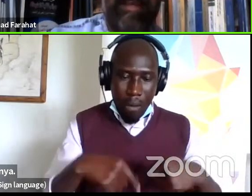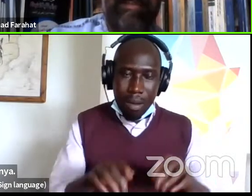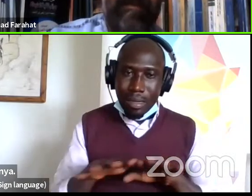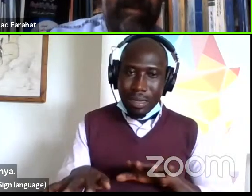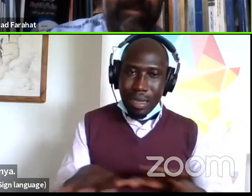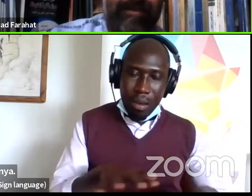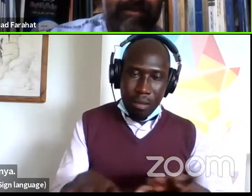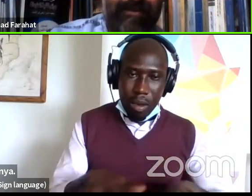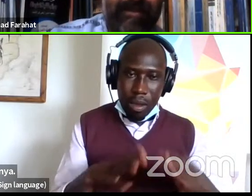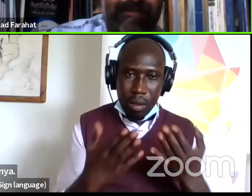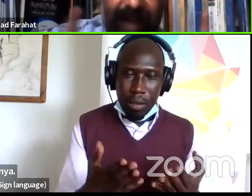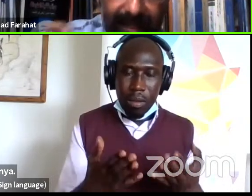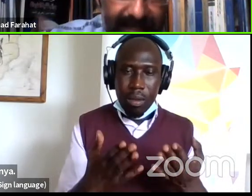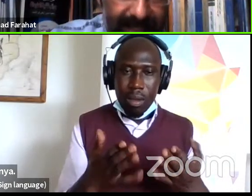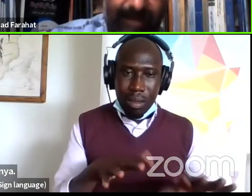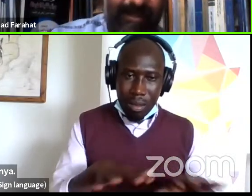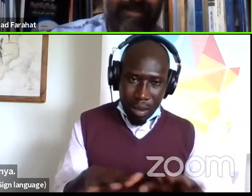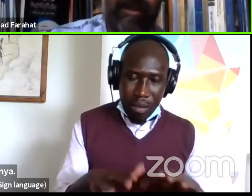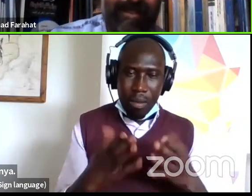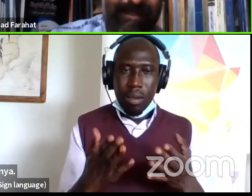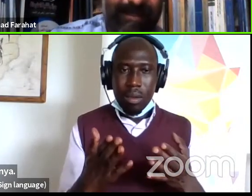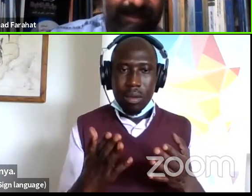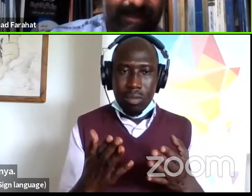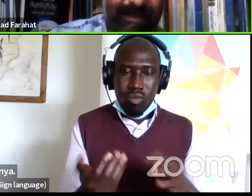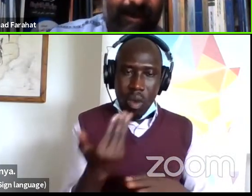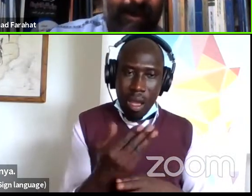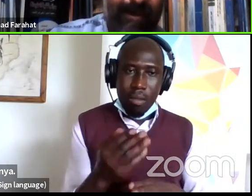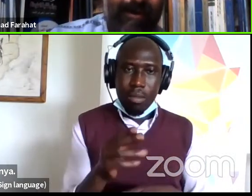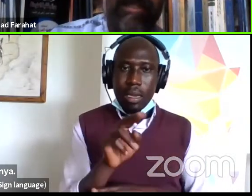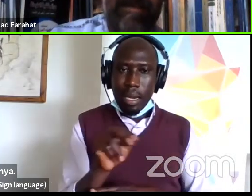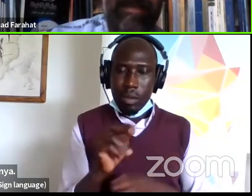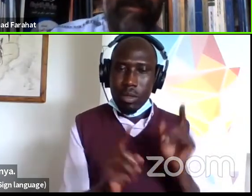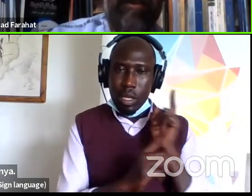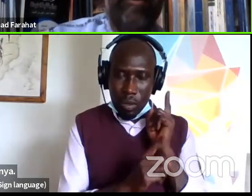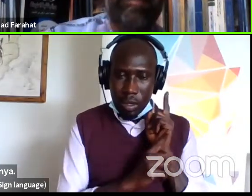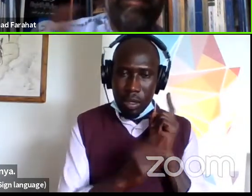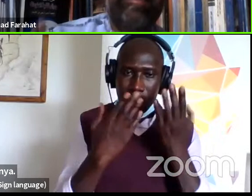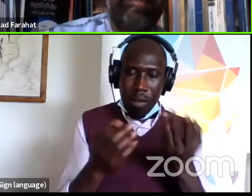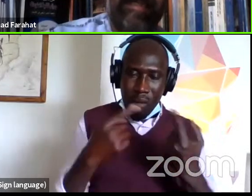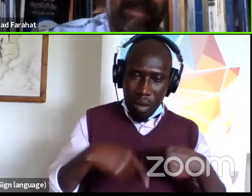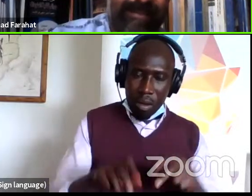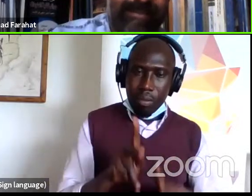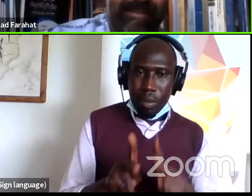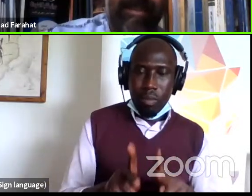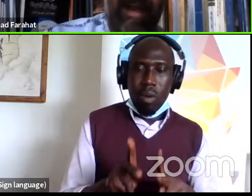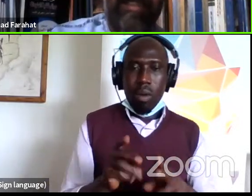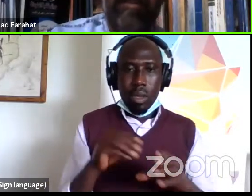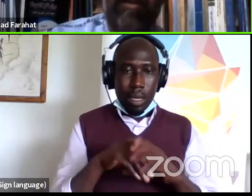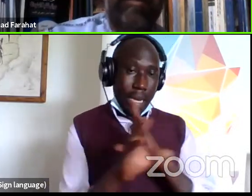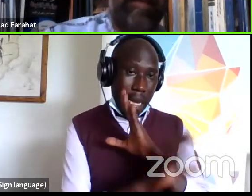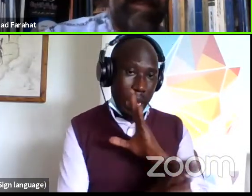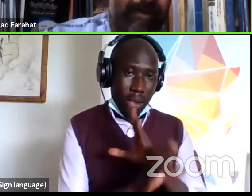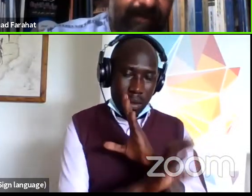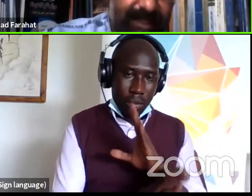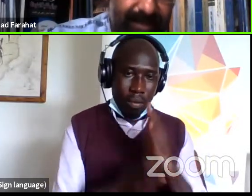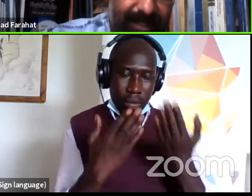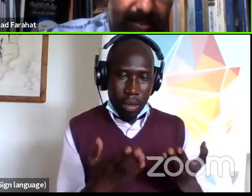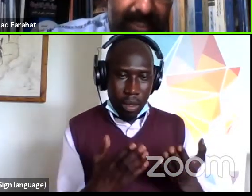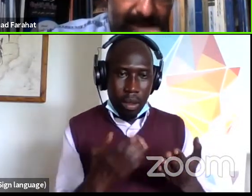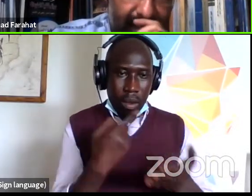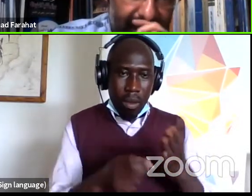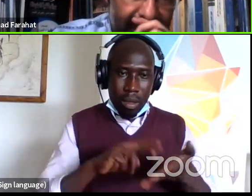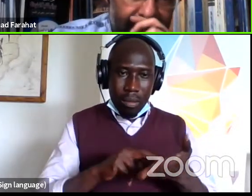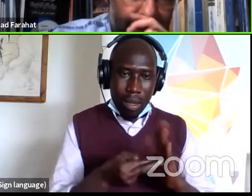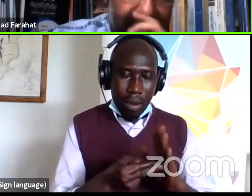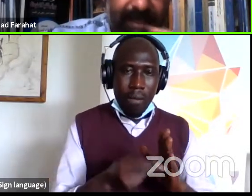from to define the national security only. All the people, all the citizens in these countries asking what's the meaning of national